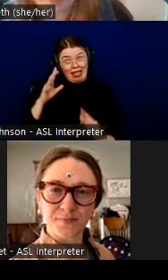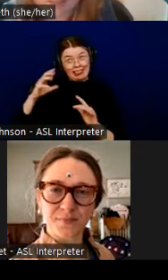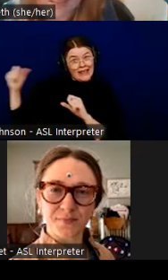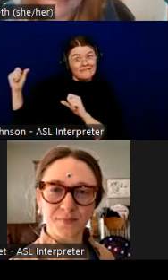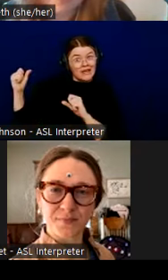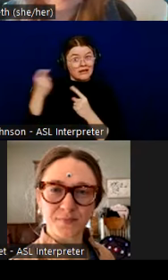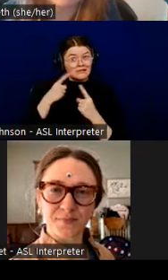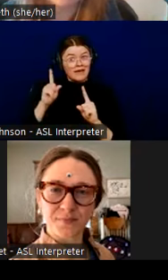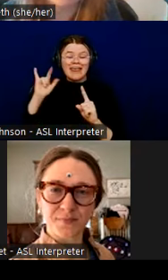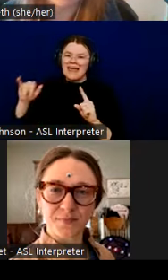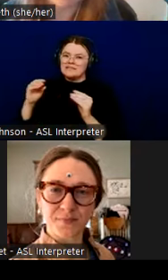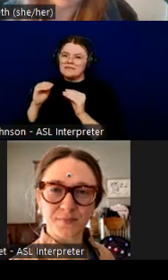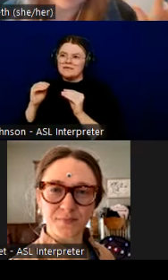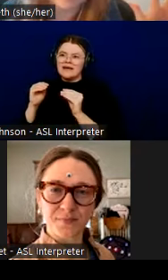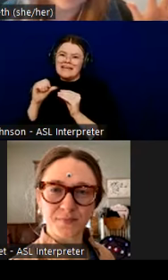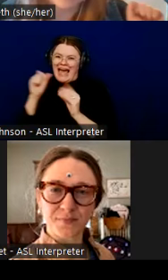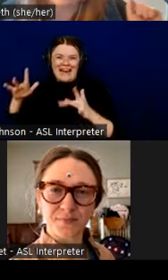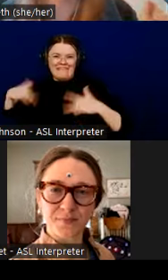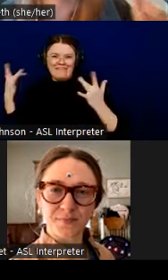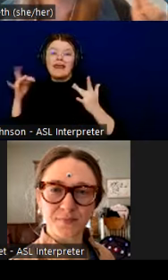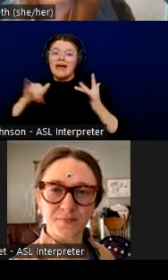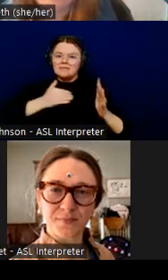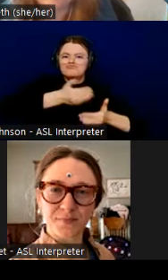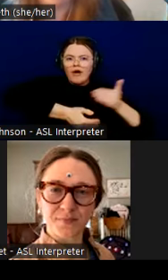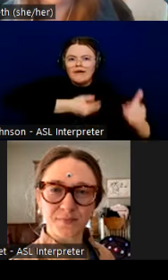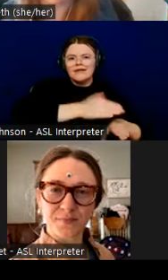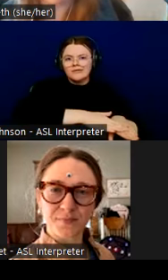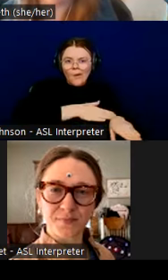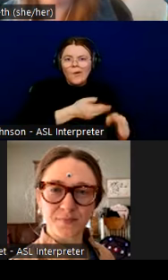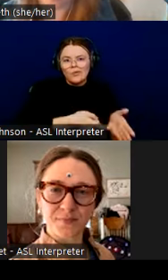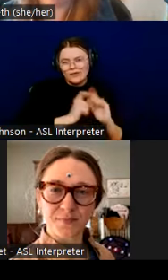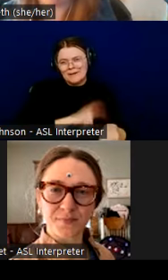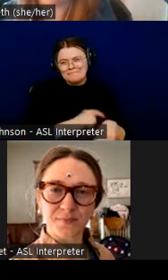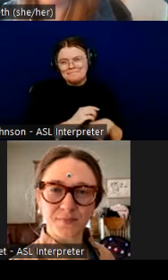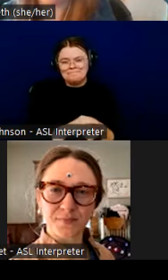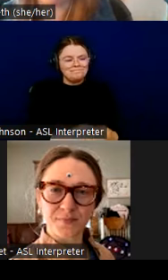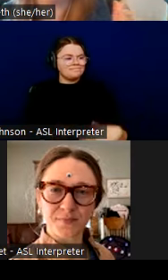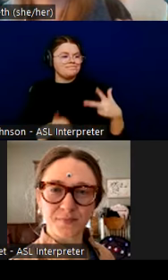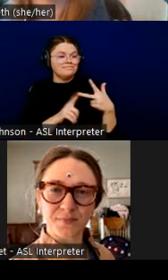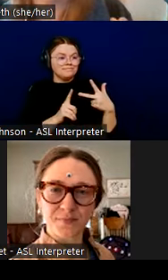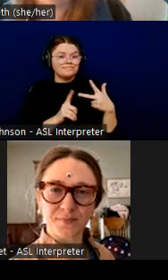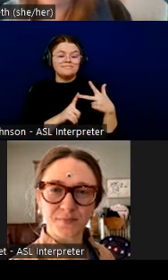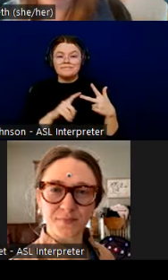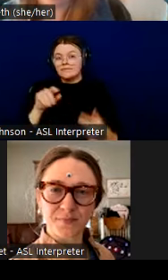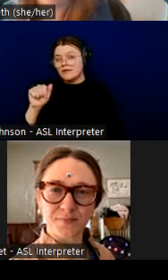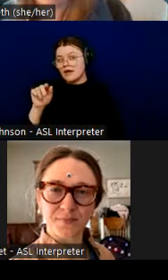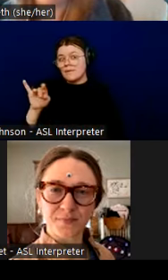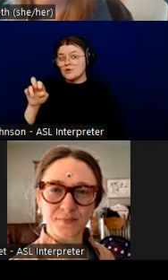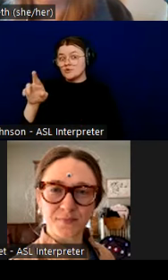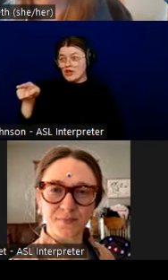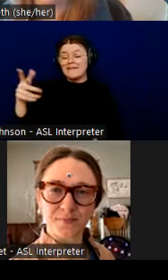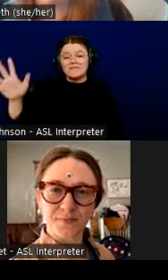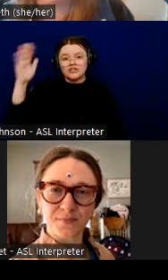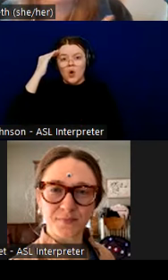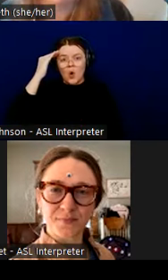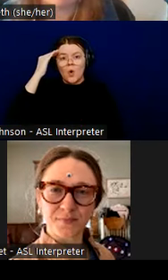And then finally, number three, abusers know that resistance happens, so they try to stop that.